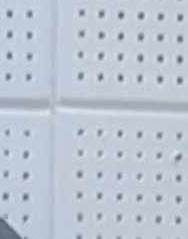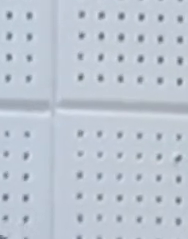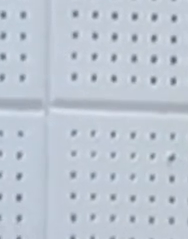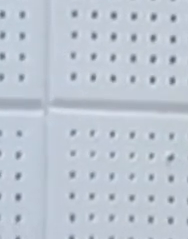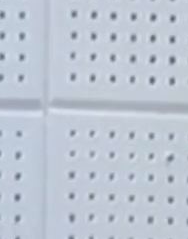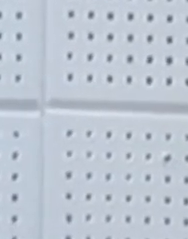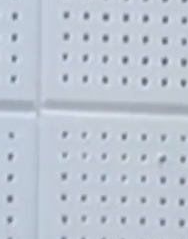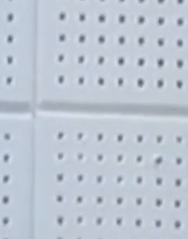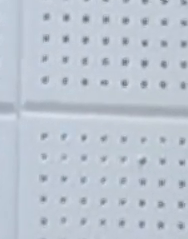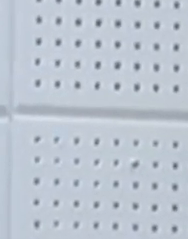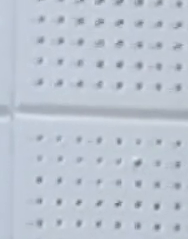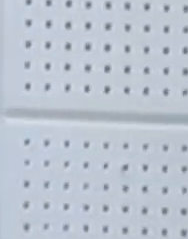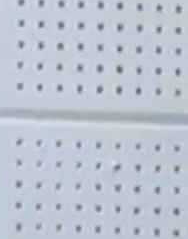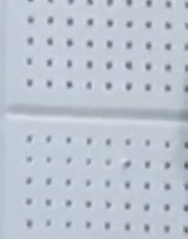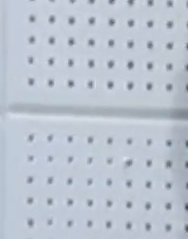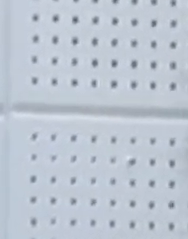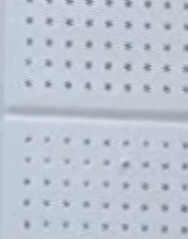the